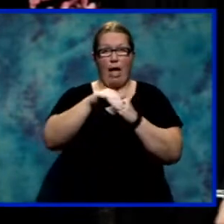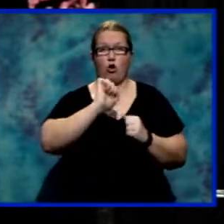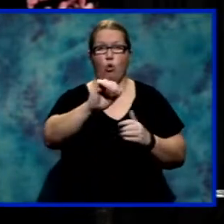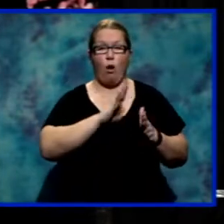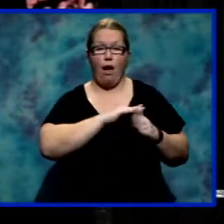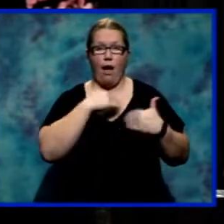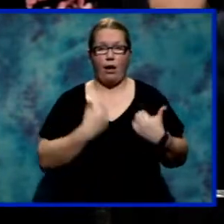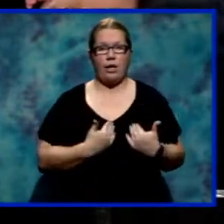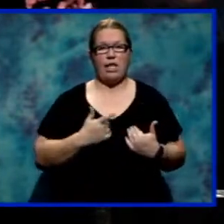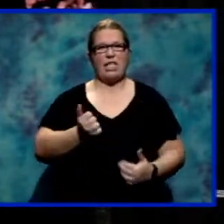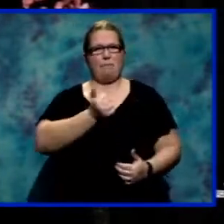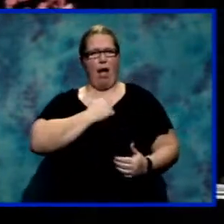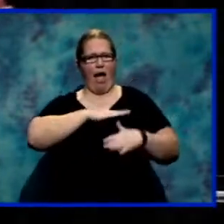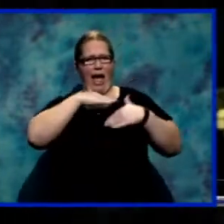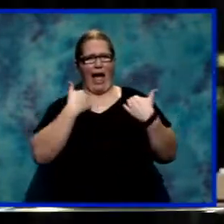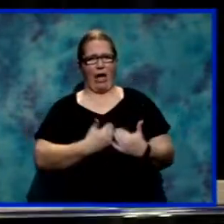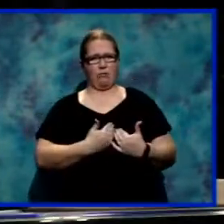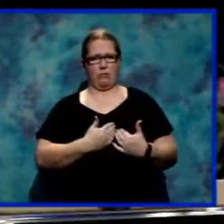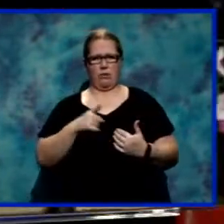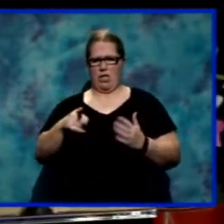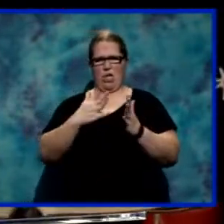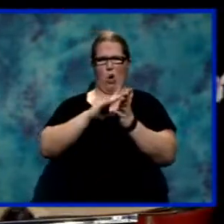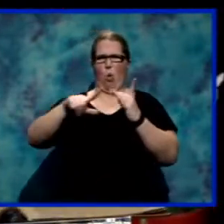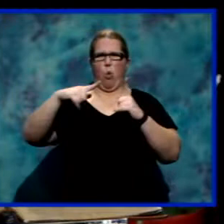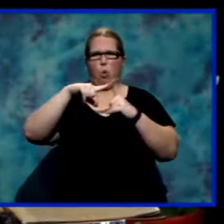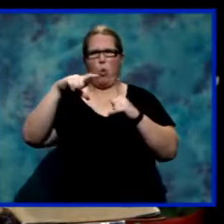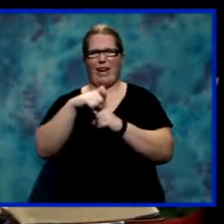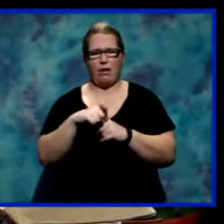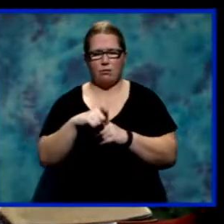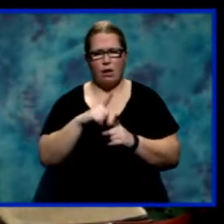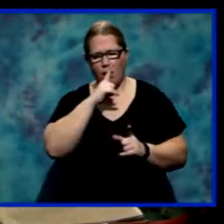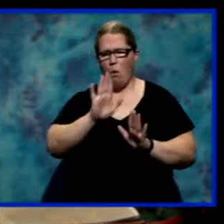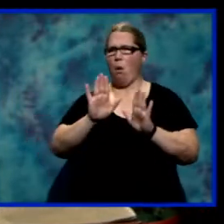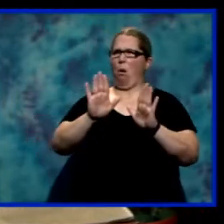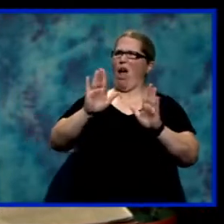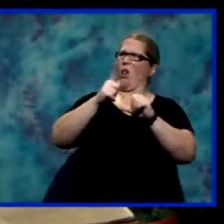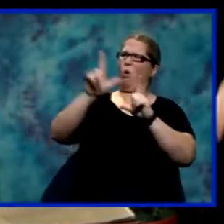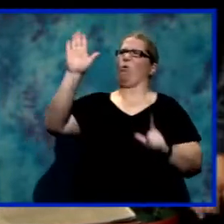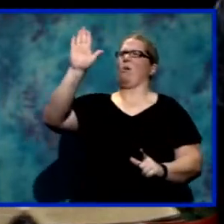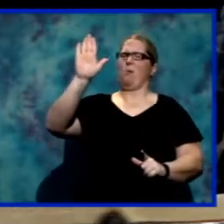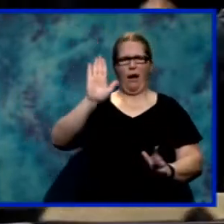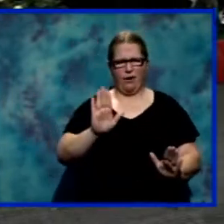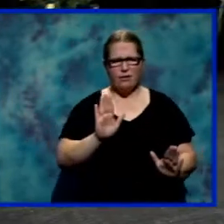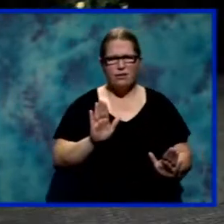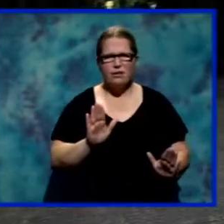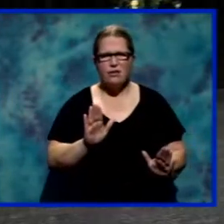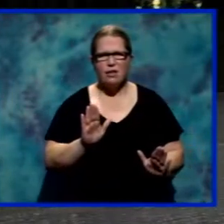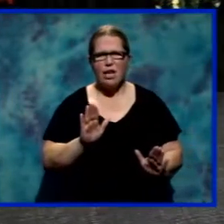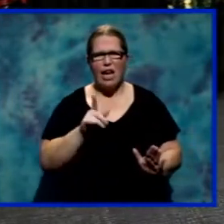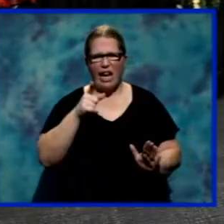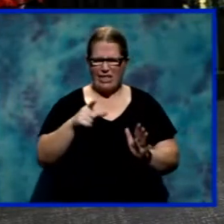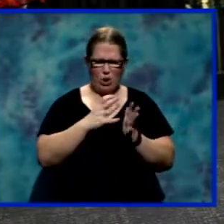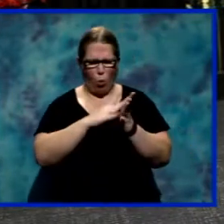heart. It's desperately wicked. Just a minute, Lord. It's desperately